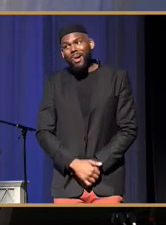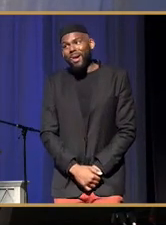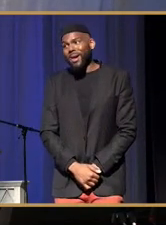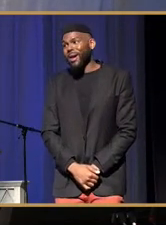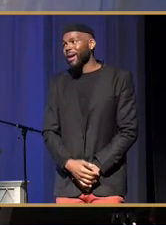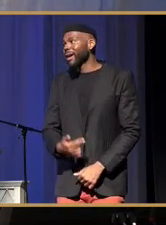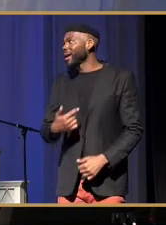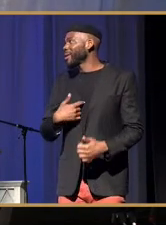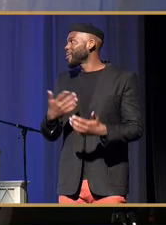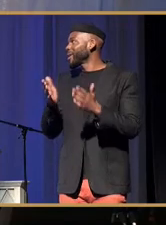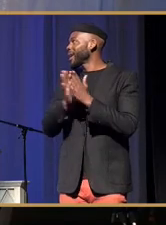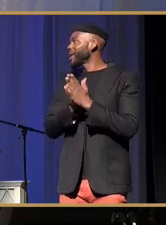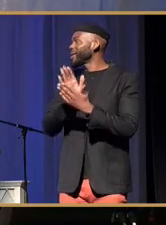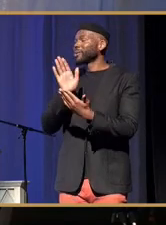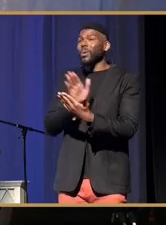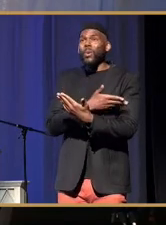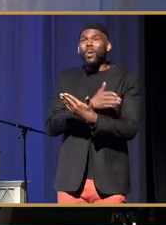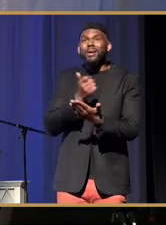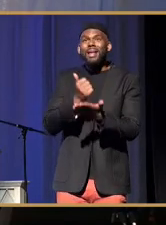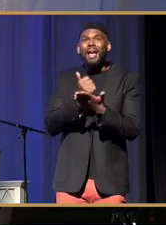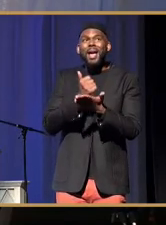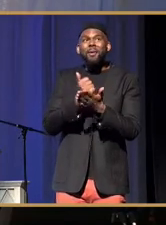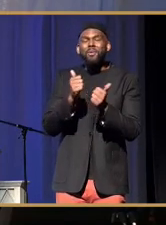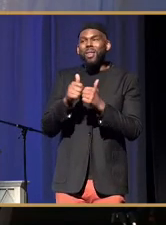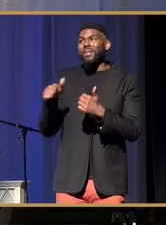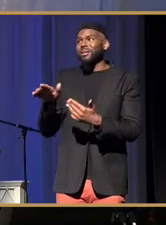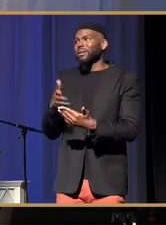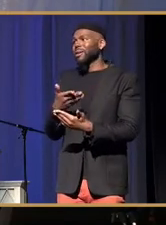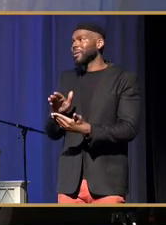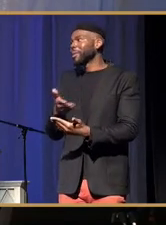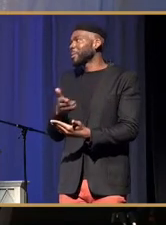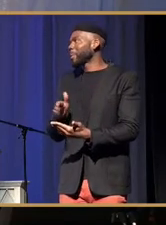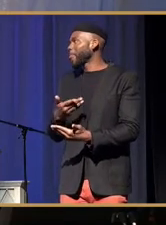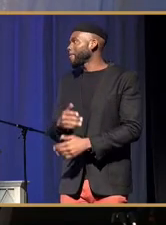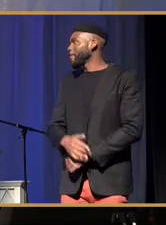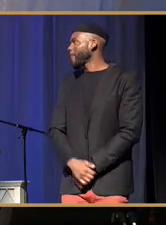Well, I would like to ask the choir to come on out and help me with this one.